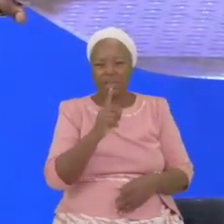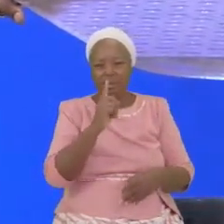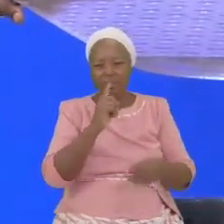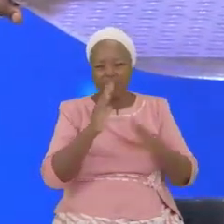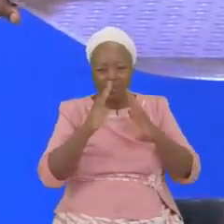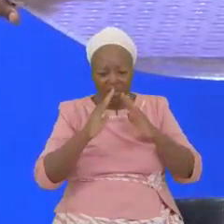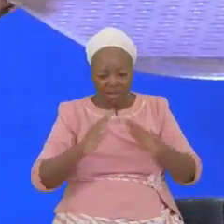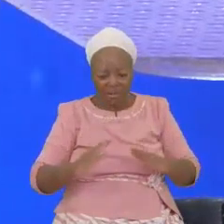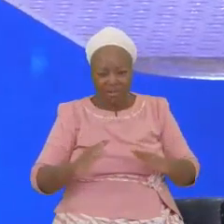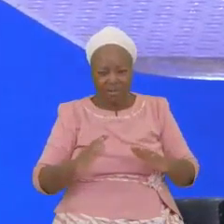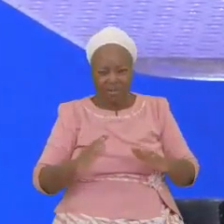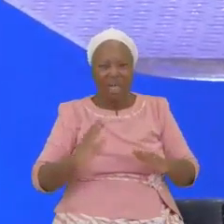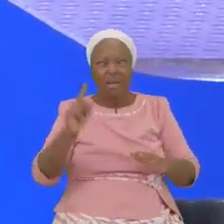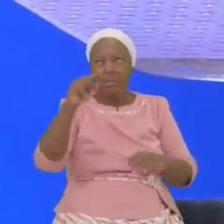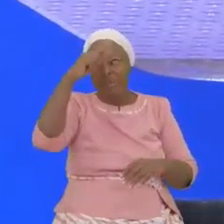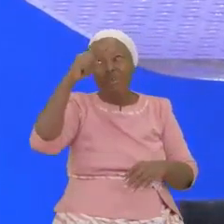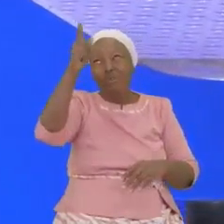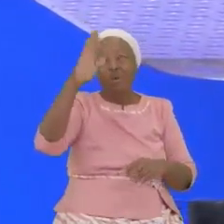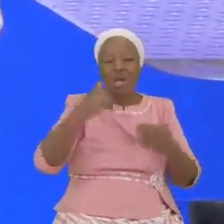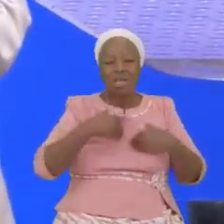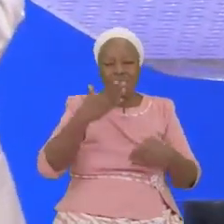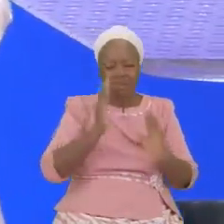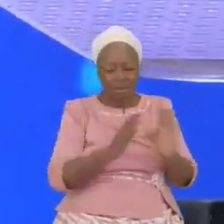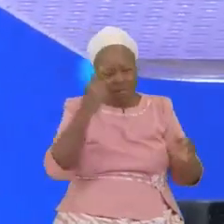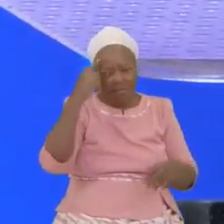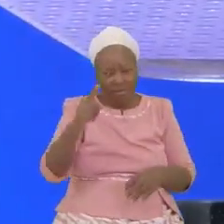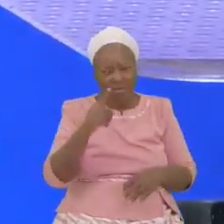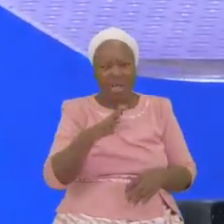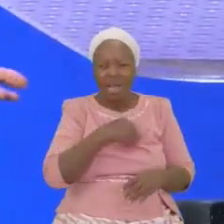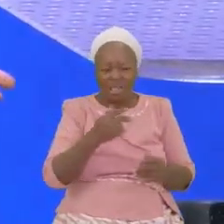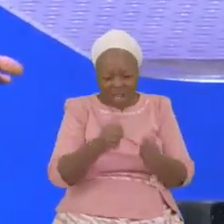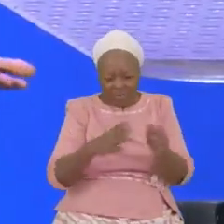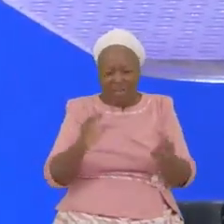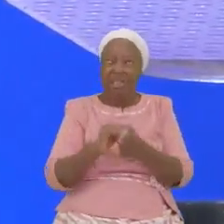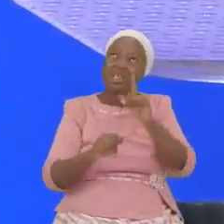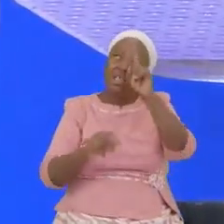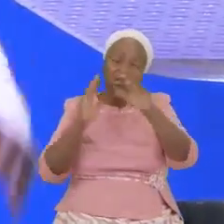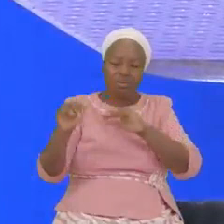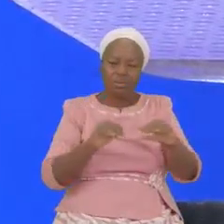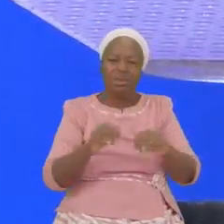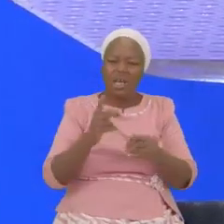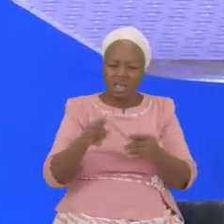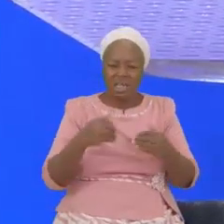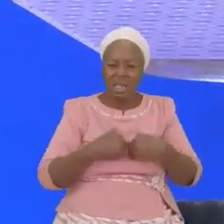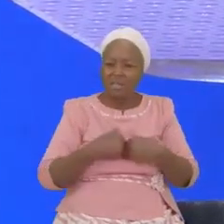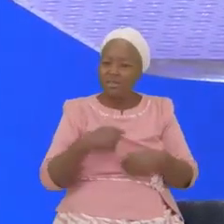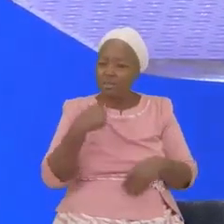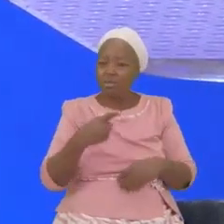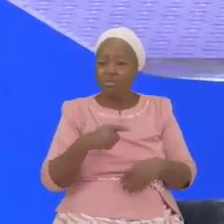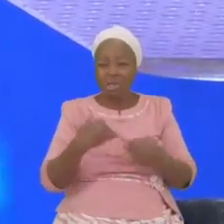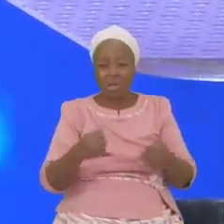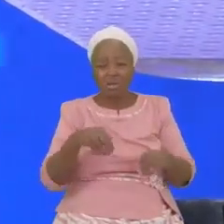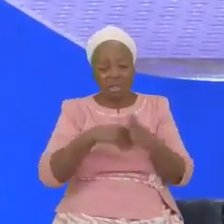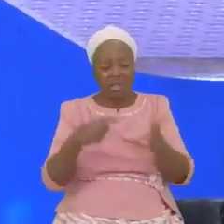a destination for you. Everything he will do, he has told you already, in this